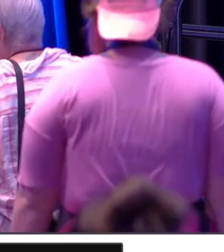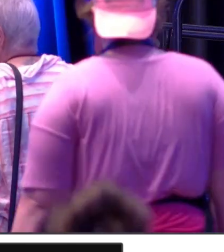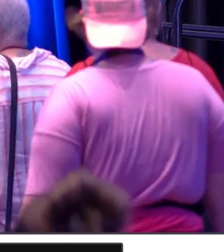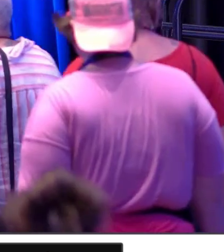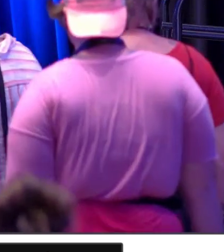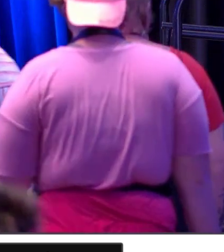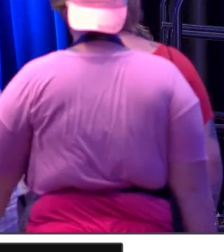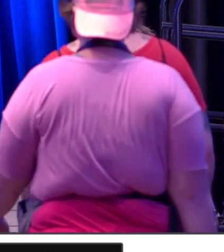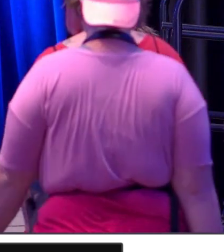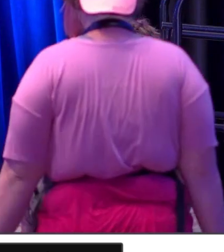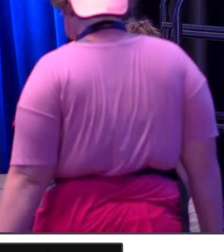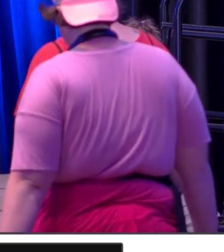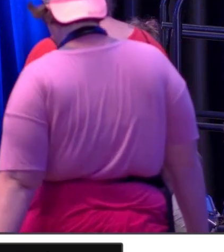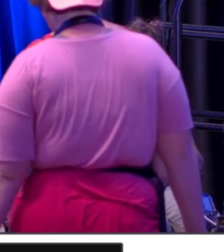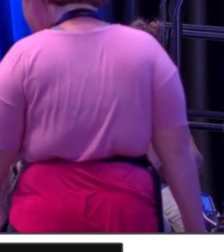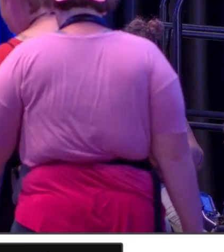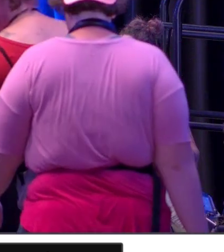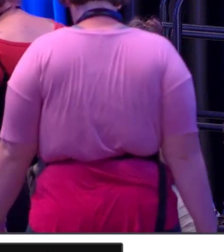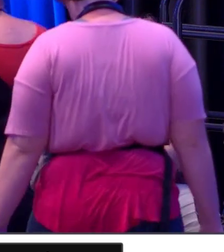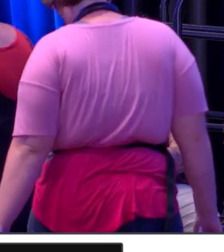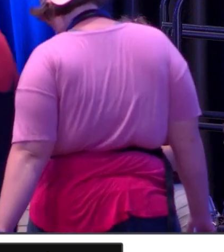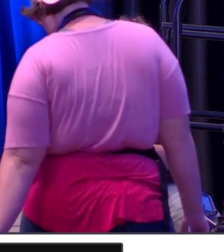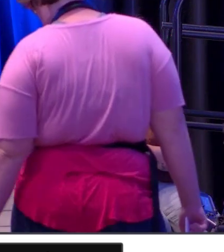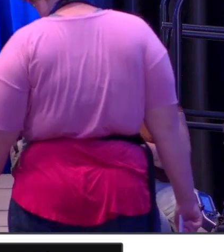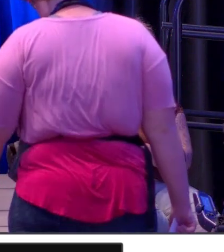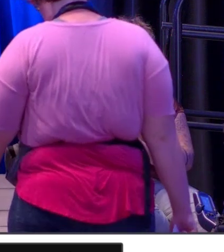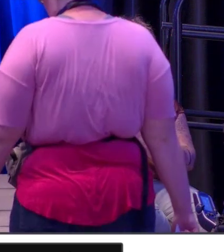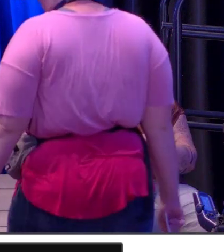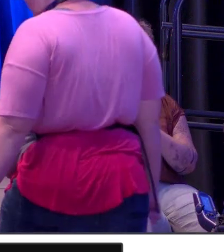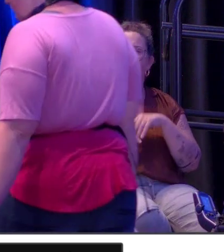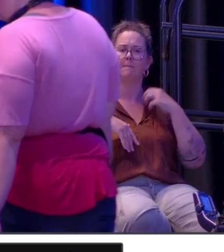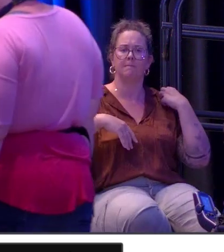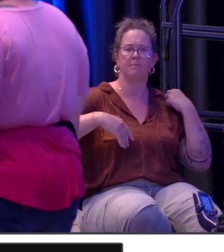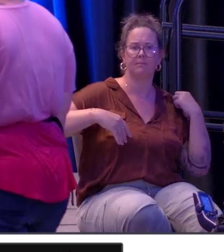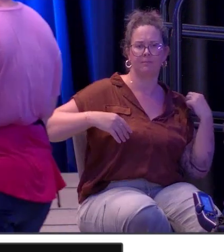and you had all this impact with us. And then for the DJ booth